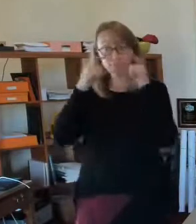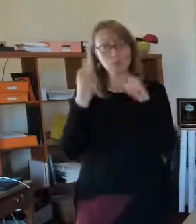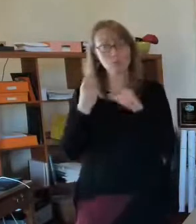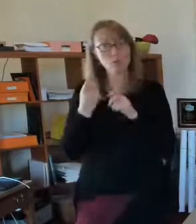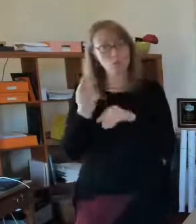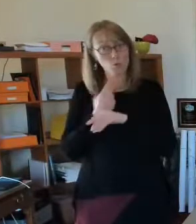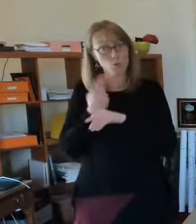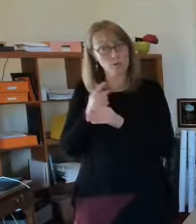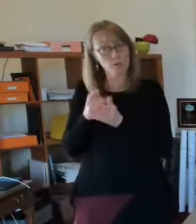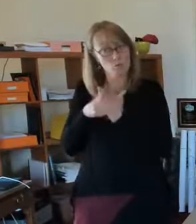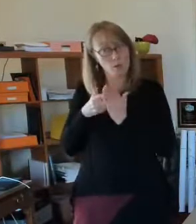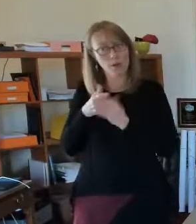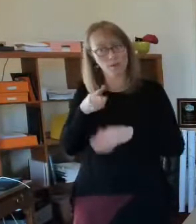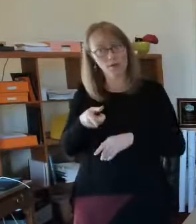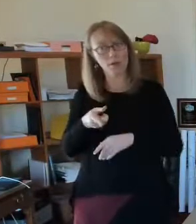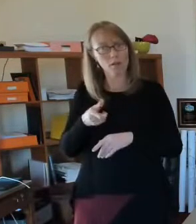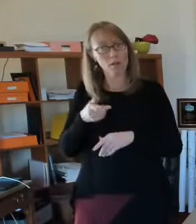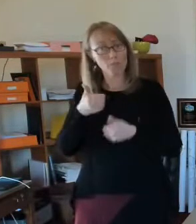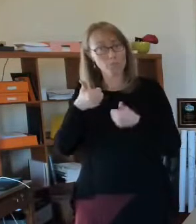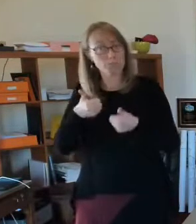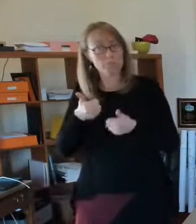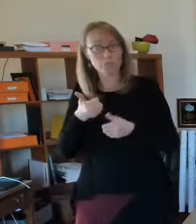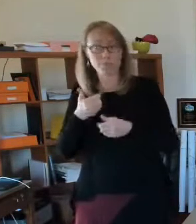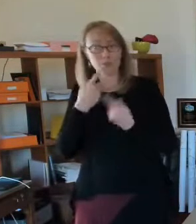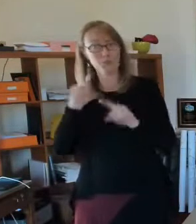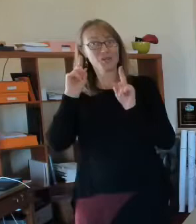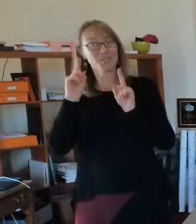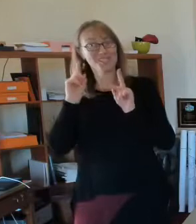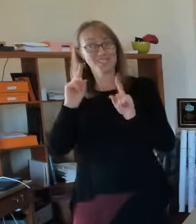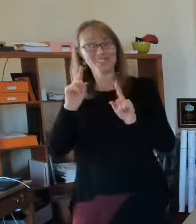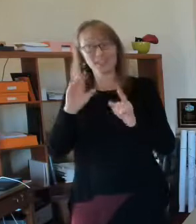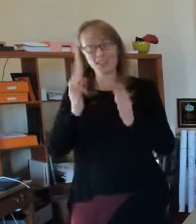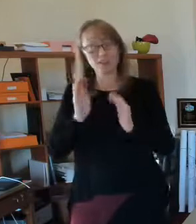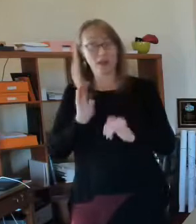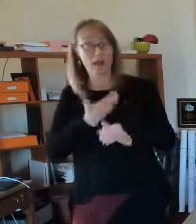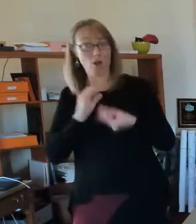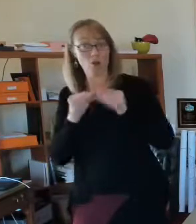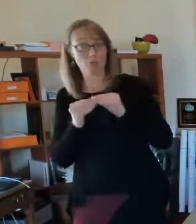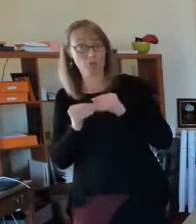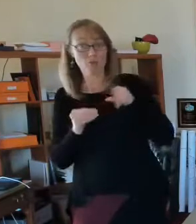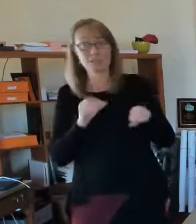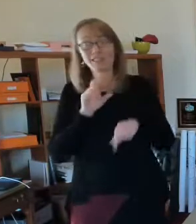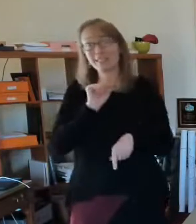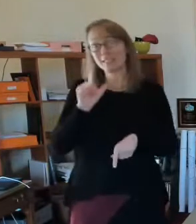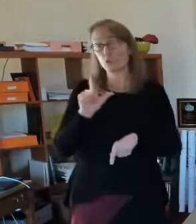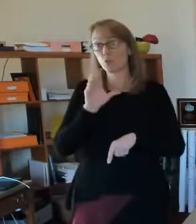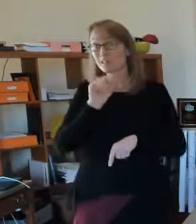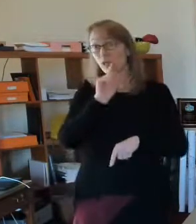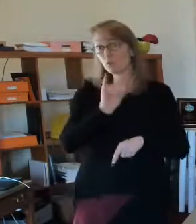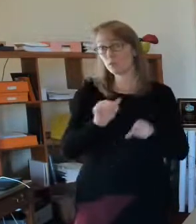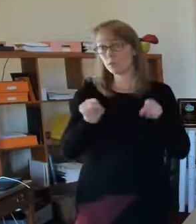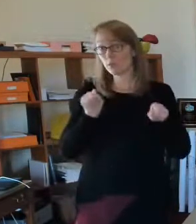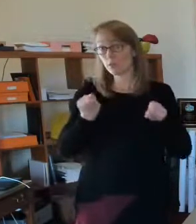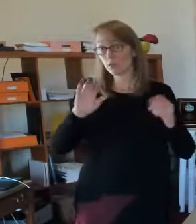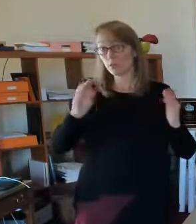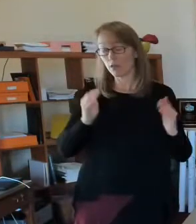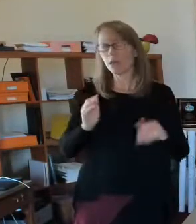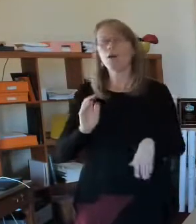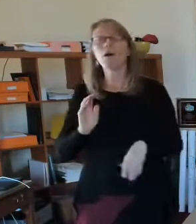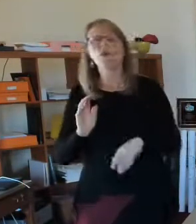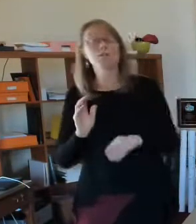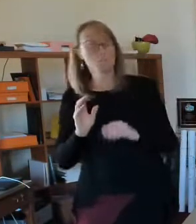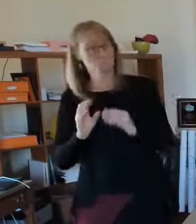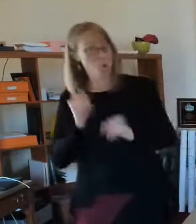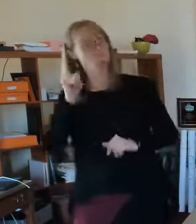St. Louis County numbers. People in the City of St. Louis are by and large following the mask mandate.